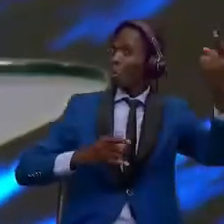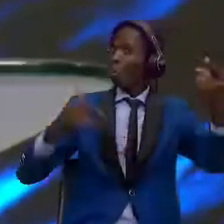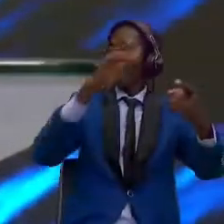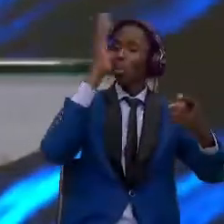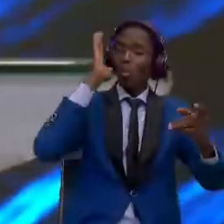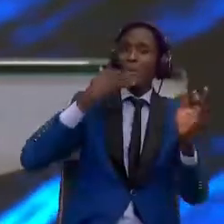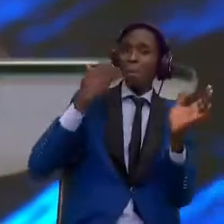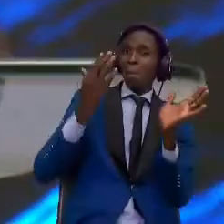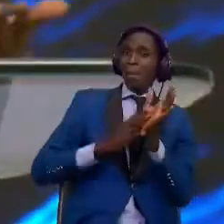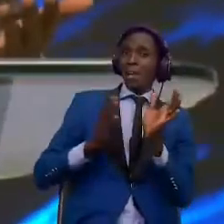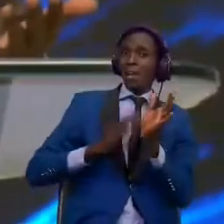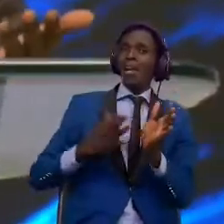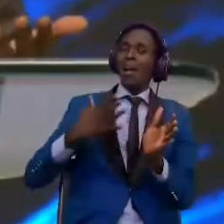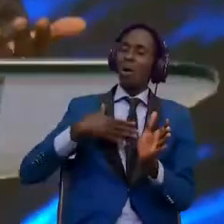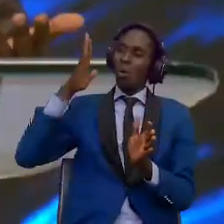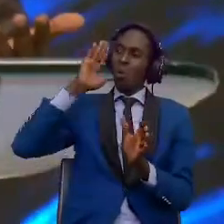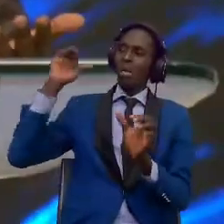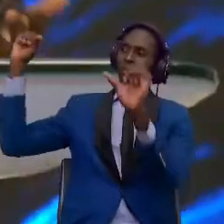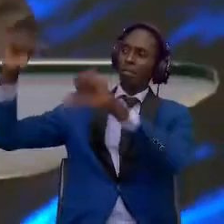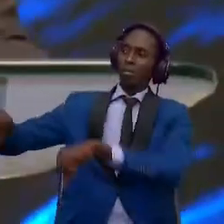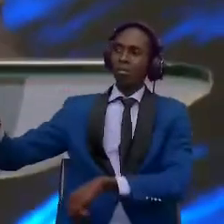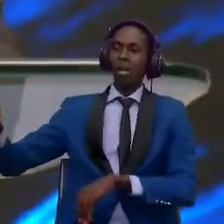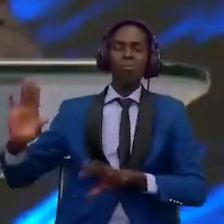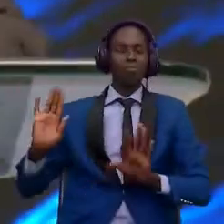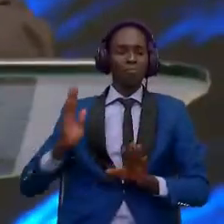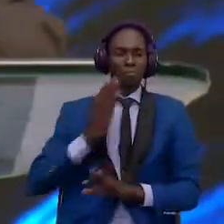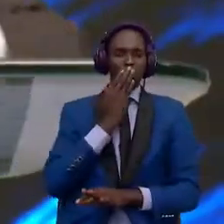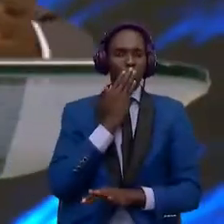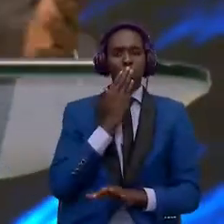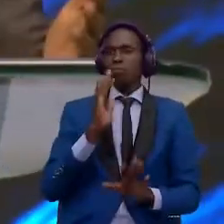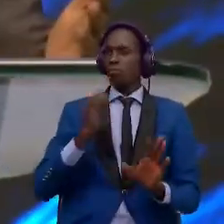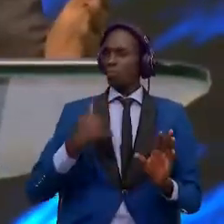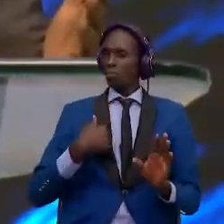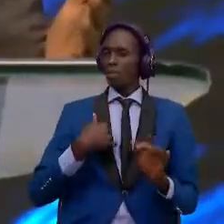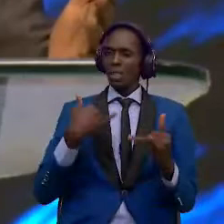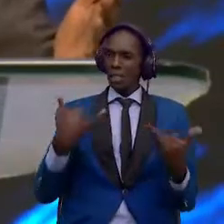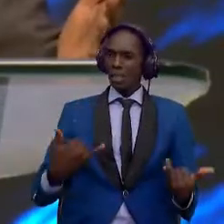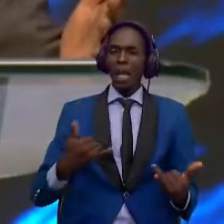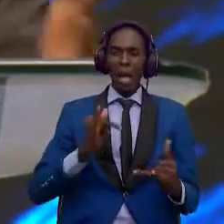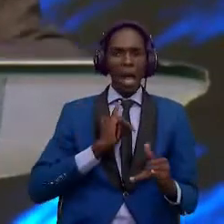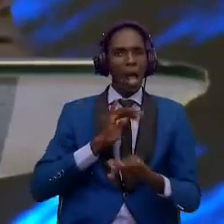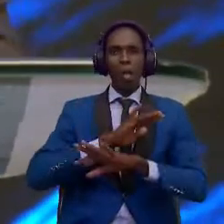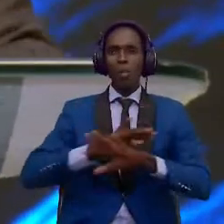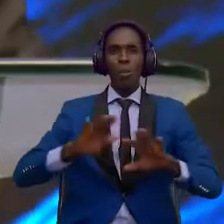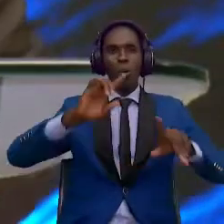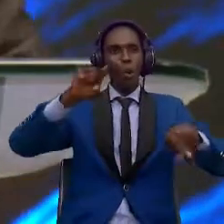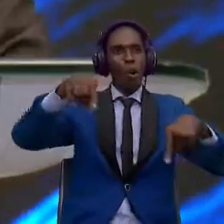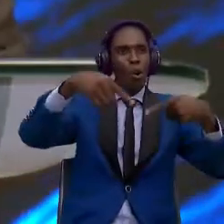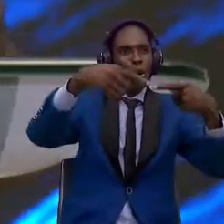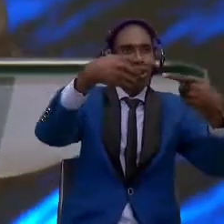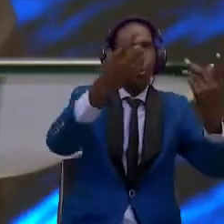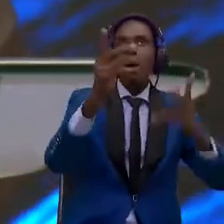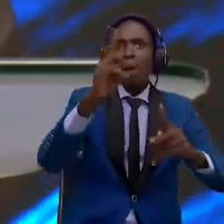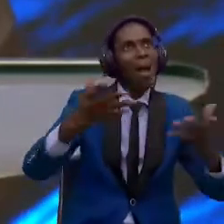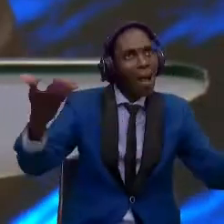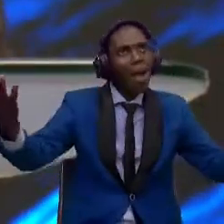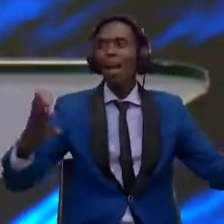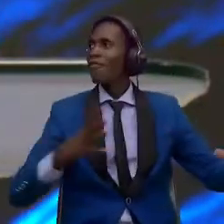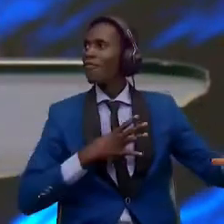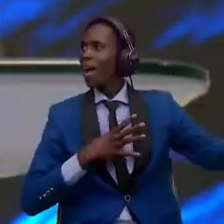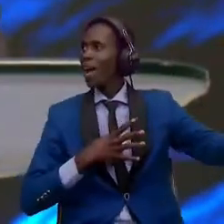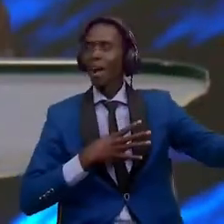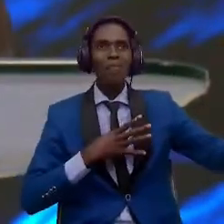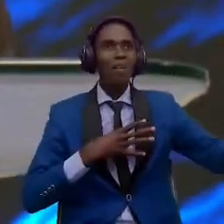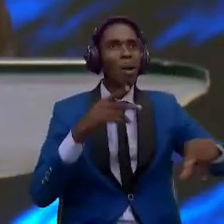don't want to deepen the contention. I don't want to expand the contention. I don't want to lift up myself.